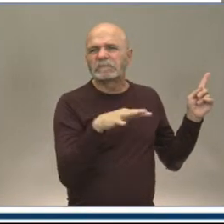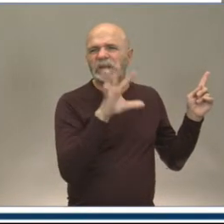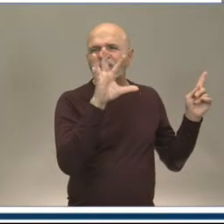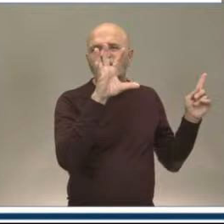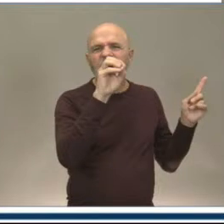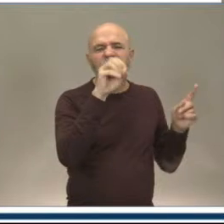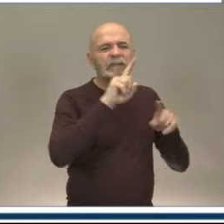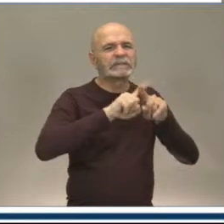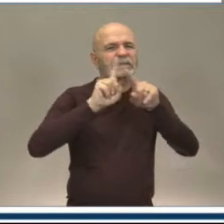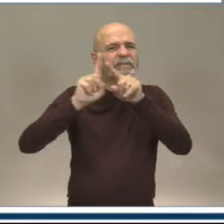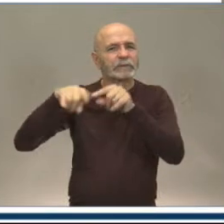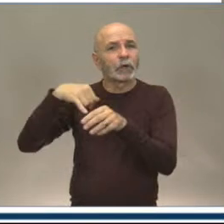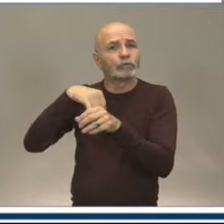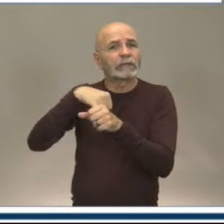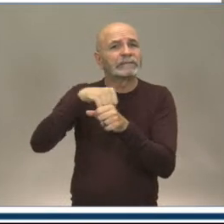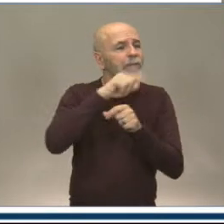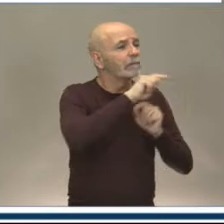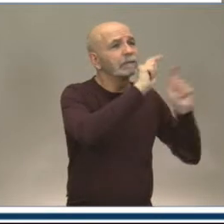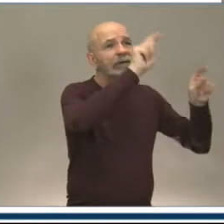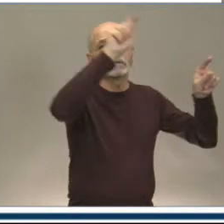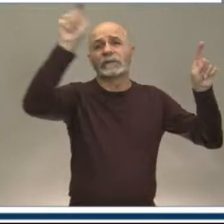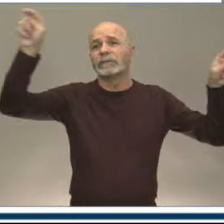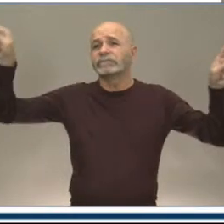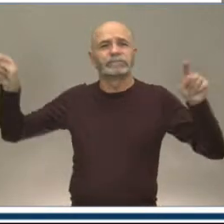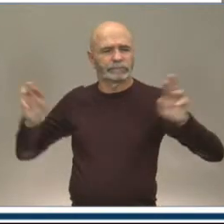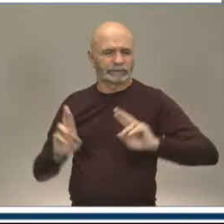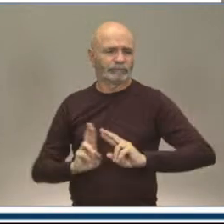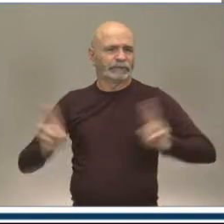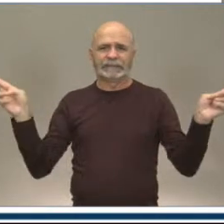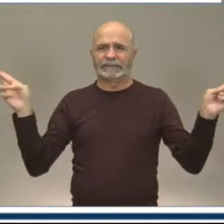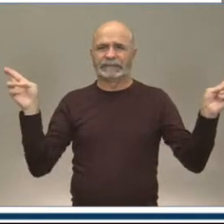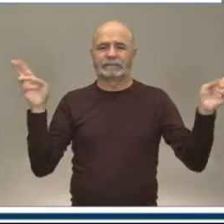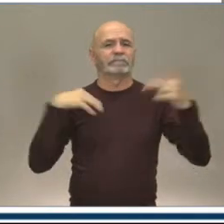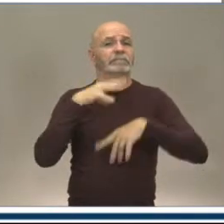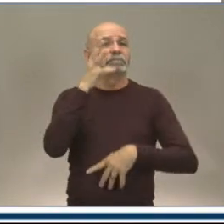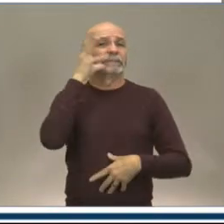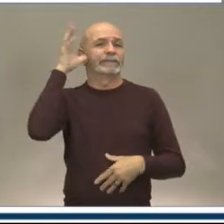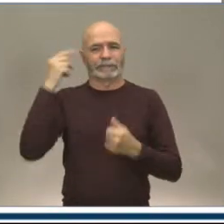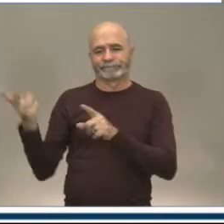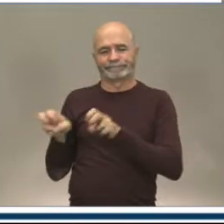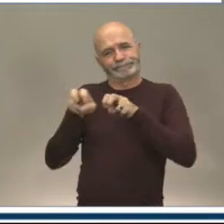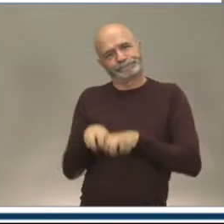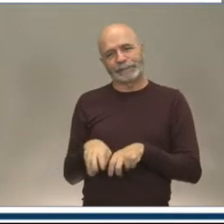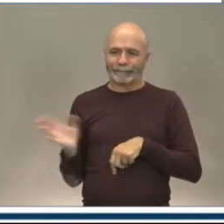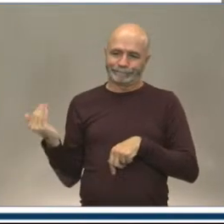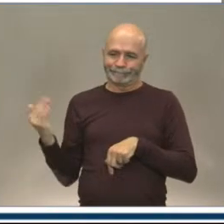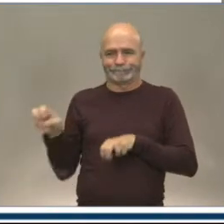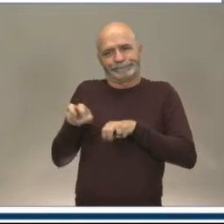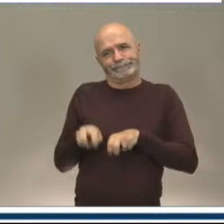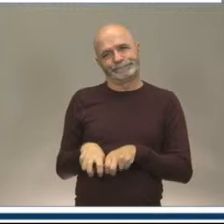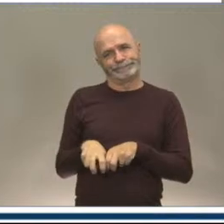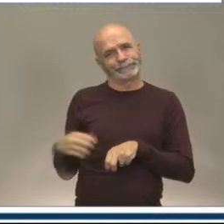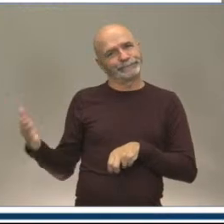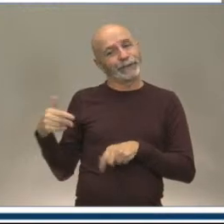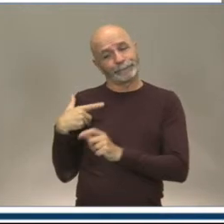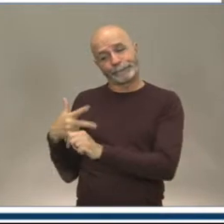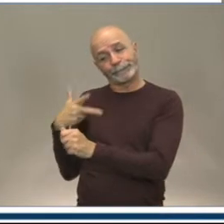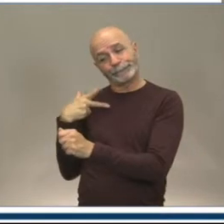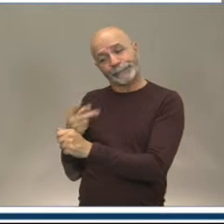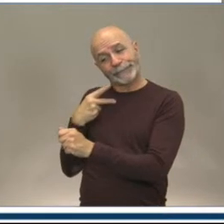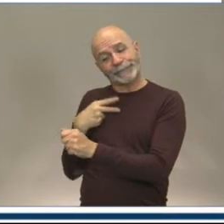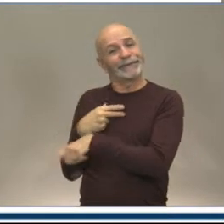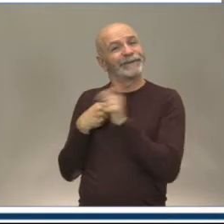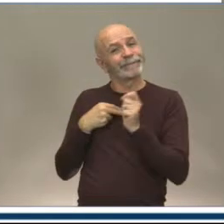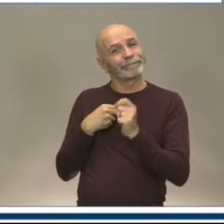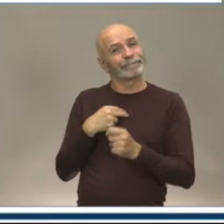across the province. It provides an opportunity for parents to be with their children when they get vaccinated. The logistics